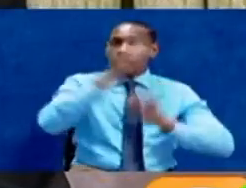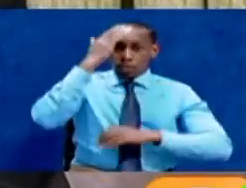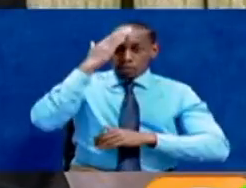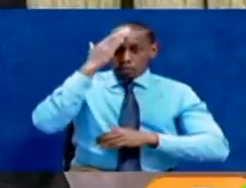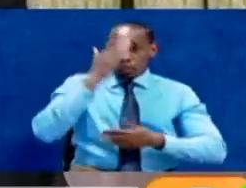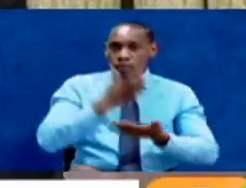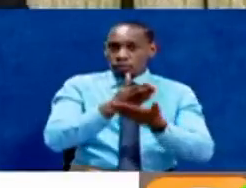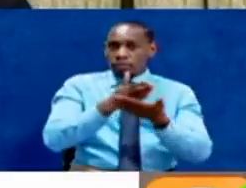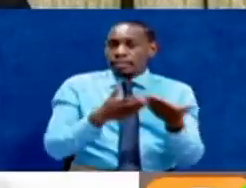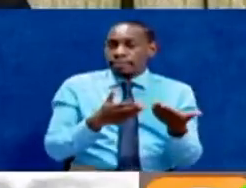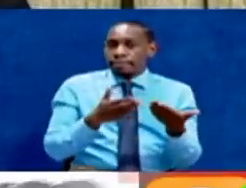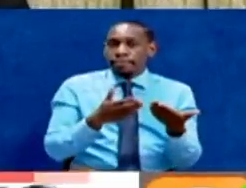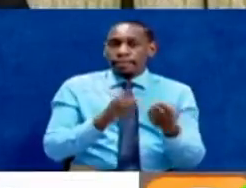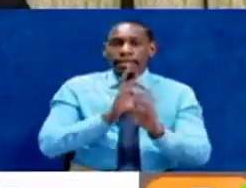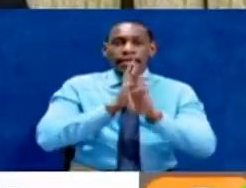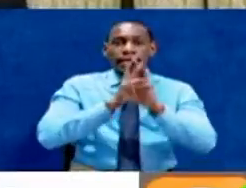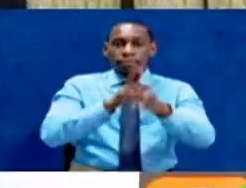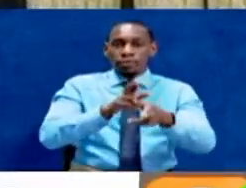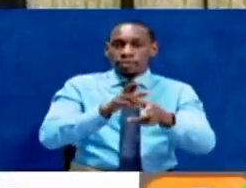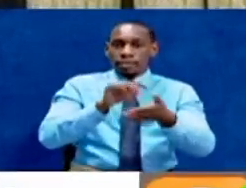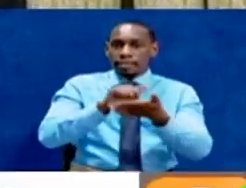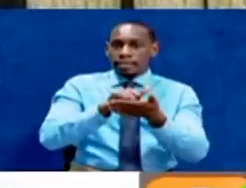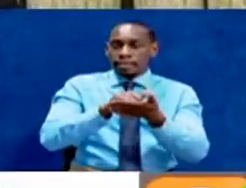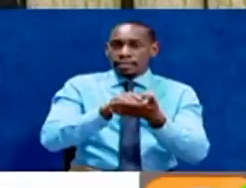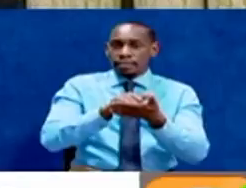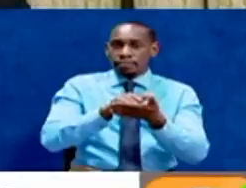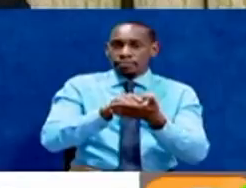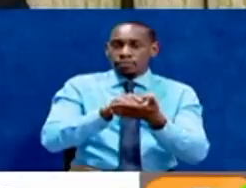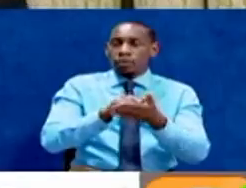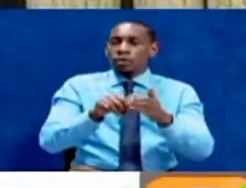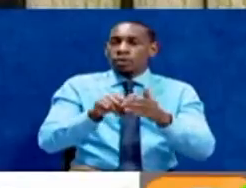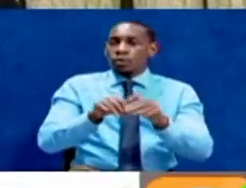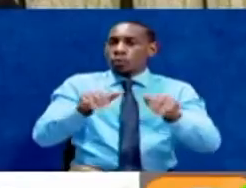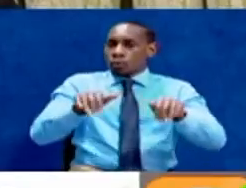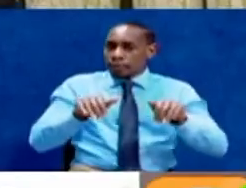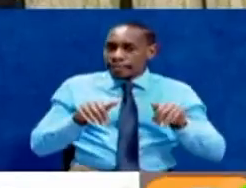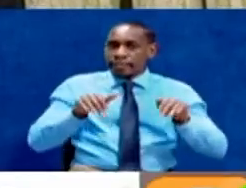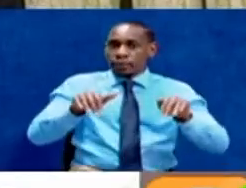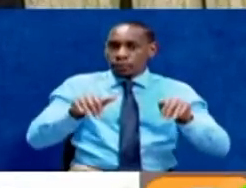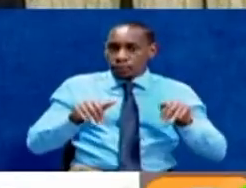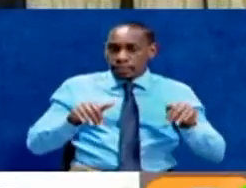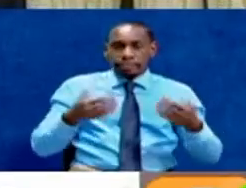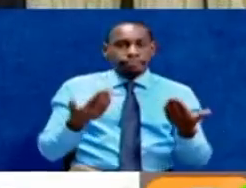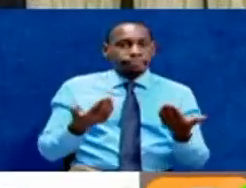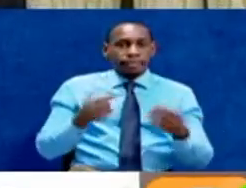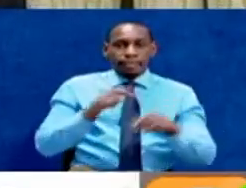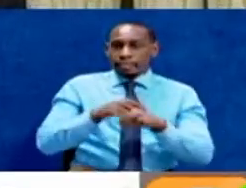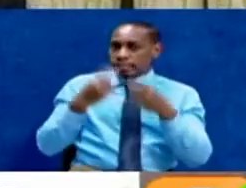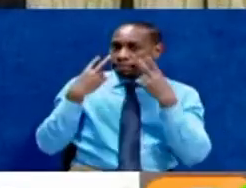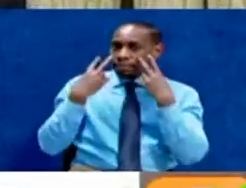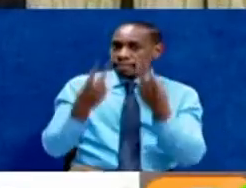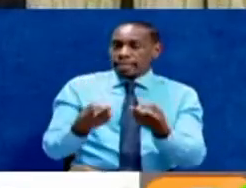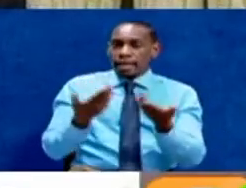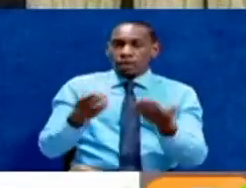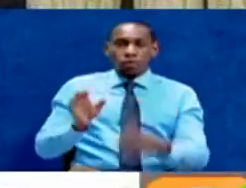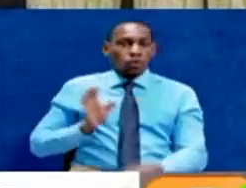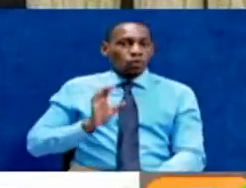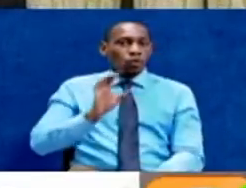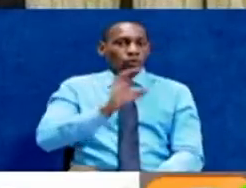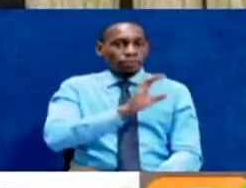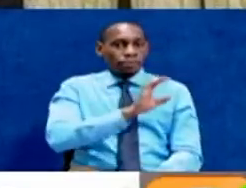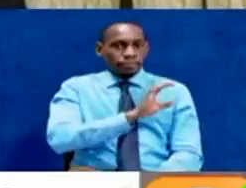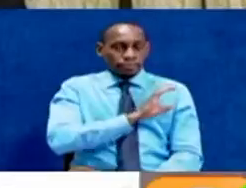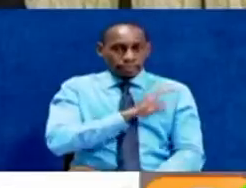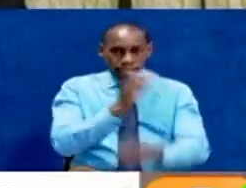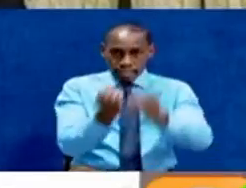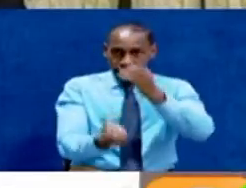certain reports that have been that we've been permanently been waiting for, and when you look at the manner in which committees have